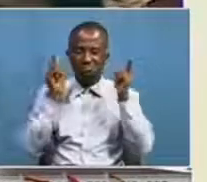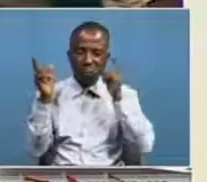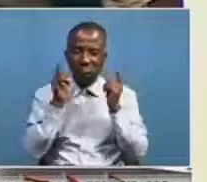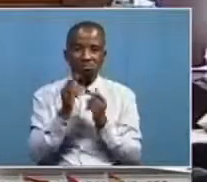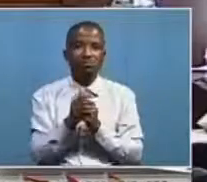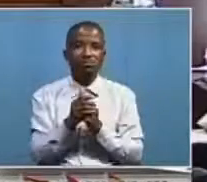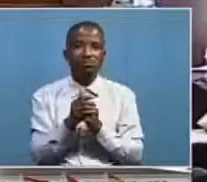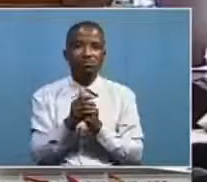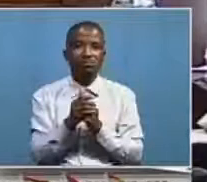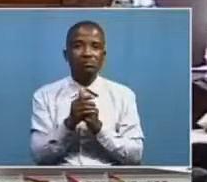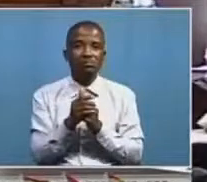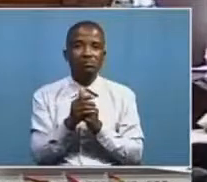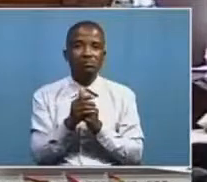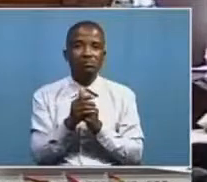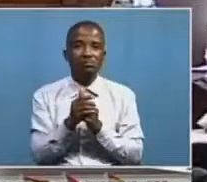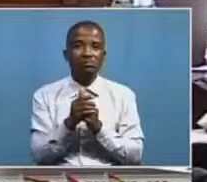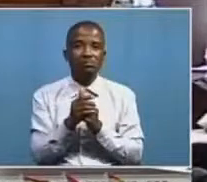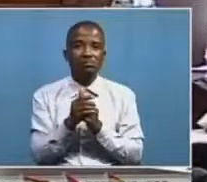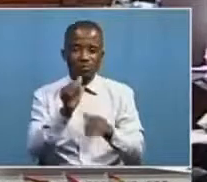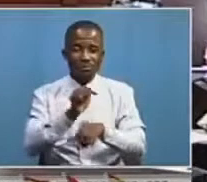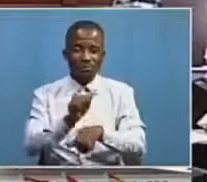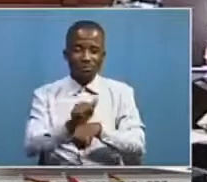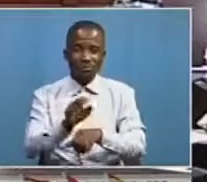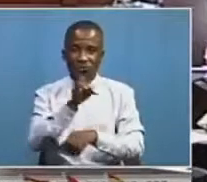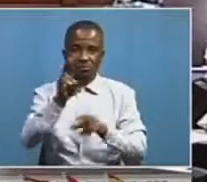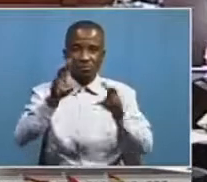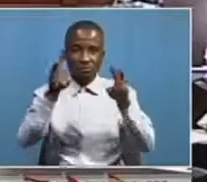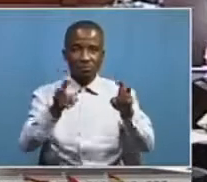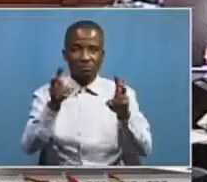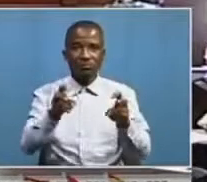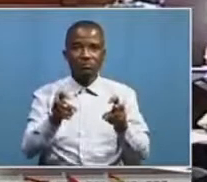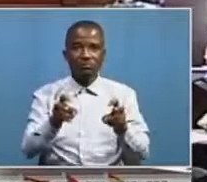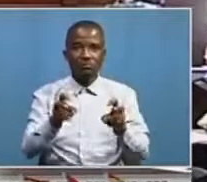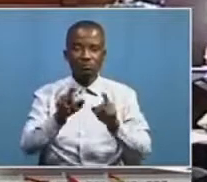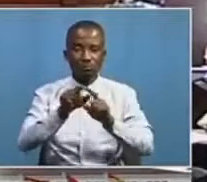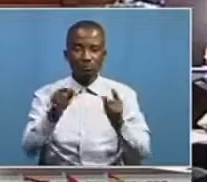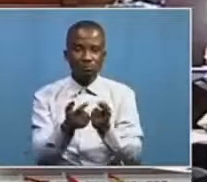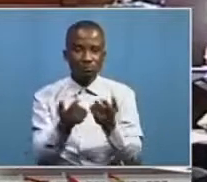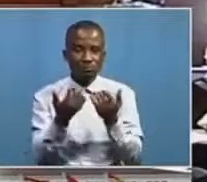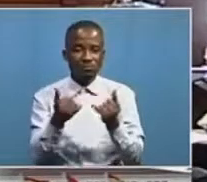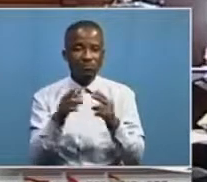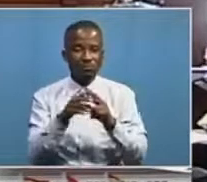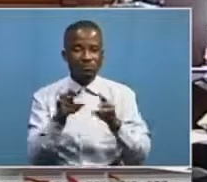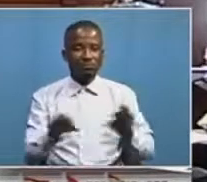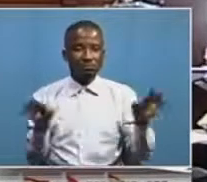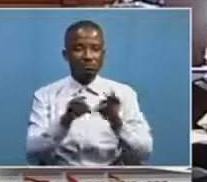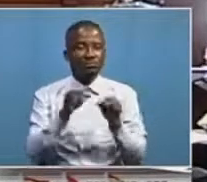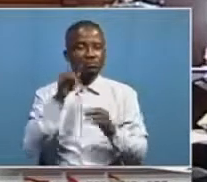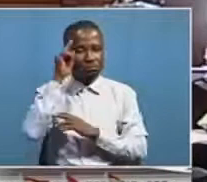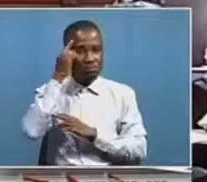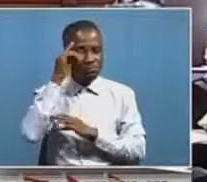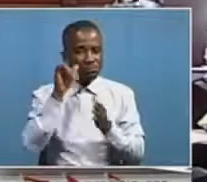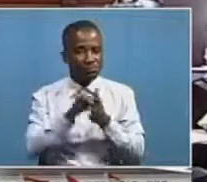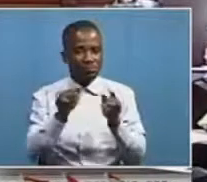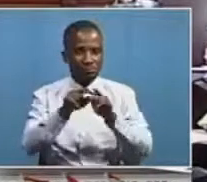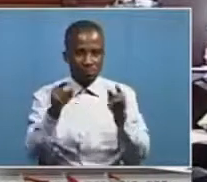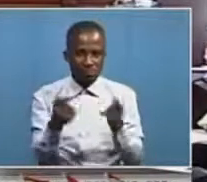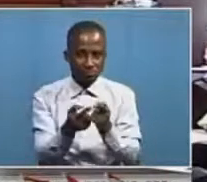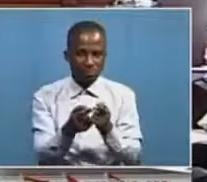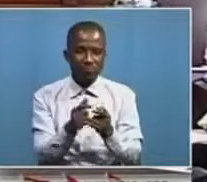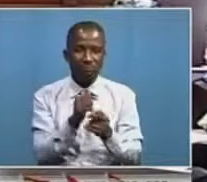constitutional provisions referred to and the issues raised by the parties, it is our view that this petition is